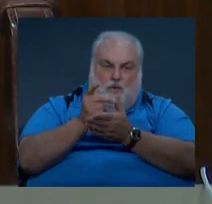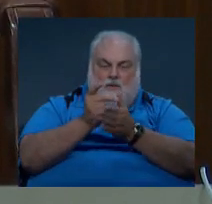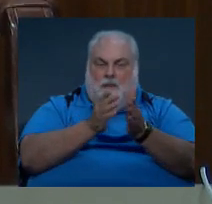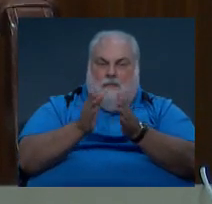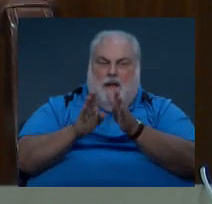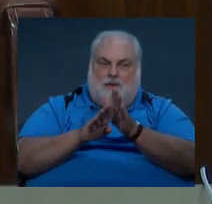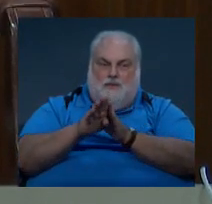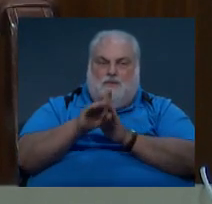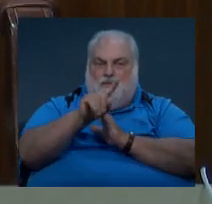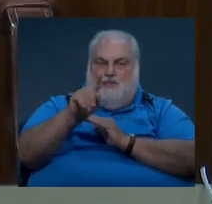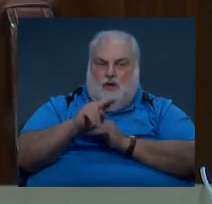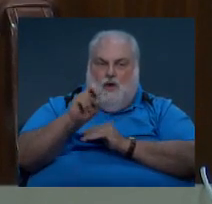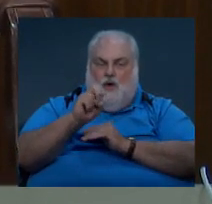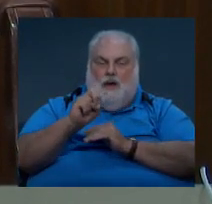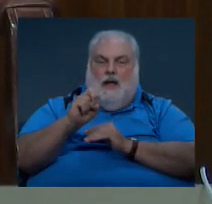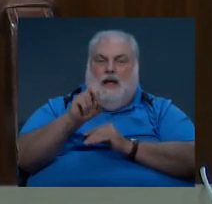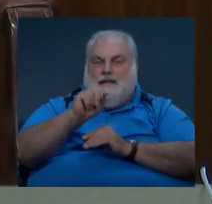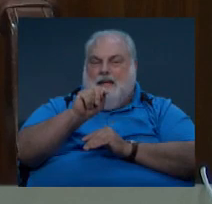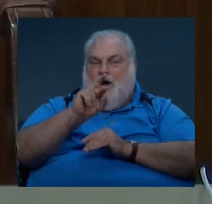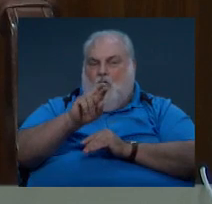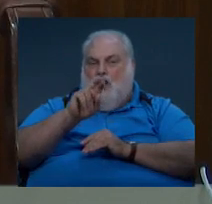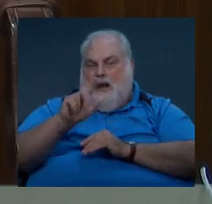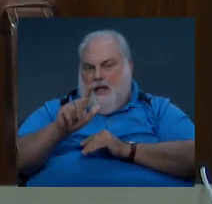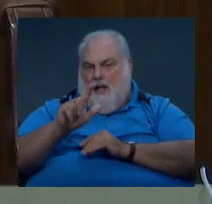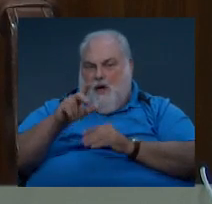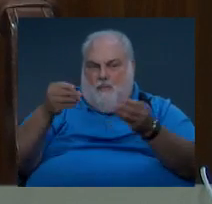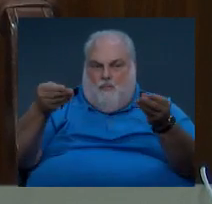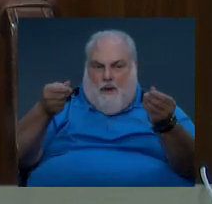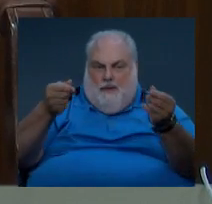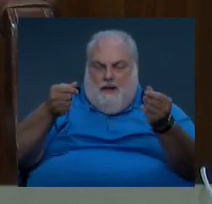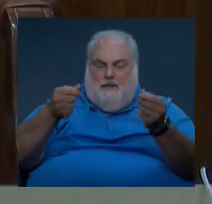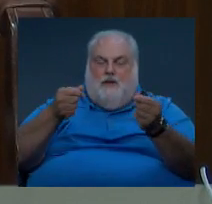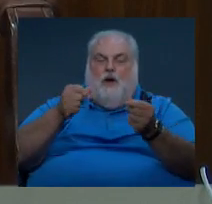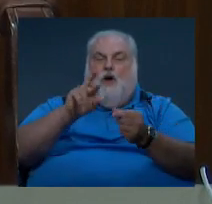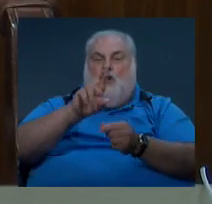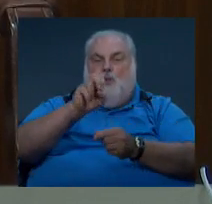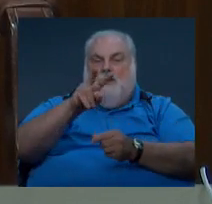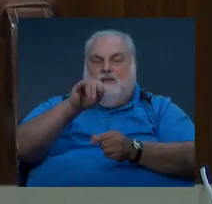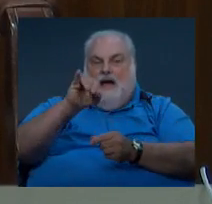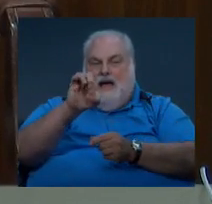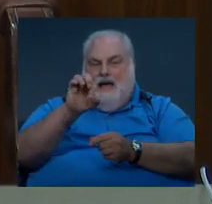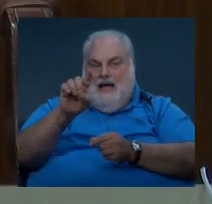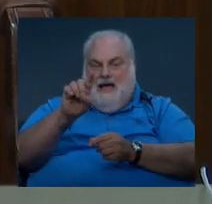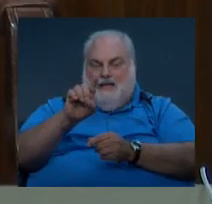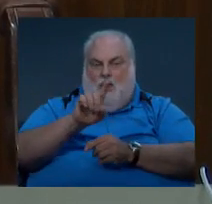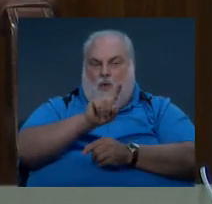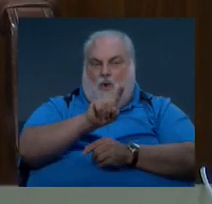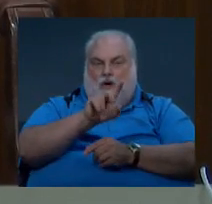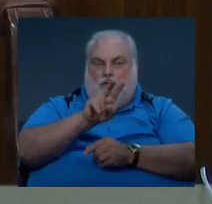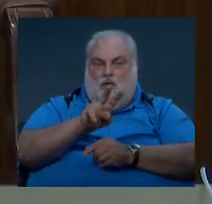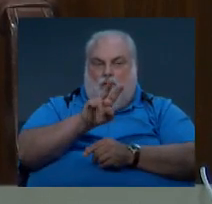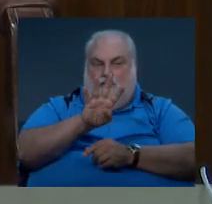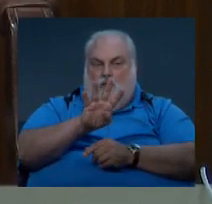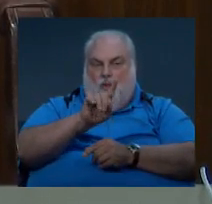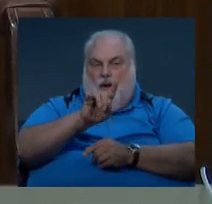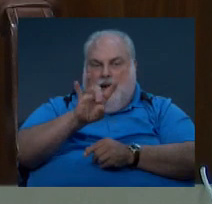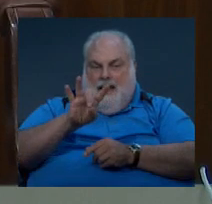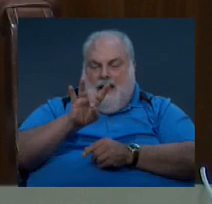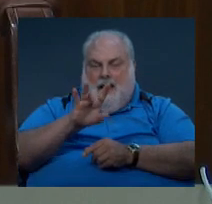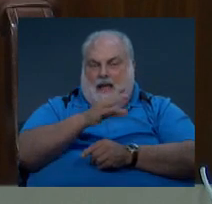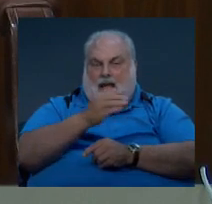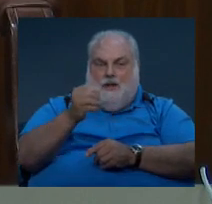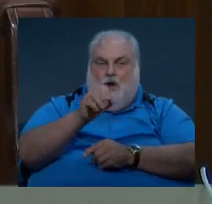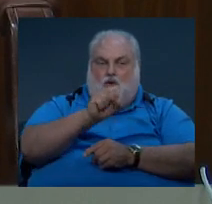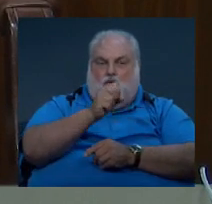development, establish a plan office district titled TRL Properties, revised short form PDO, located at 12,418 and